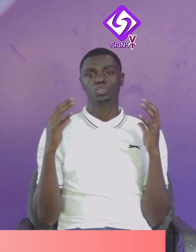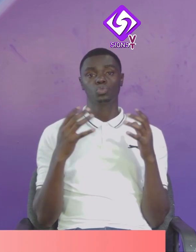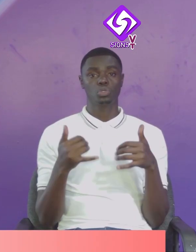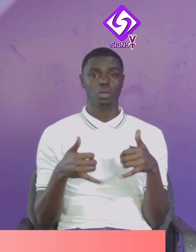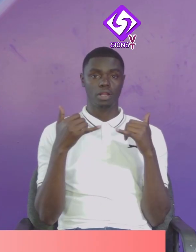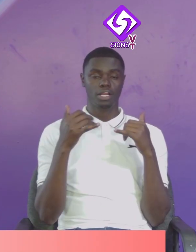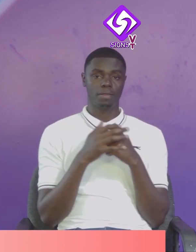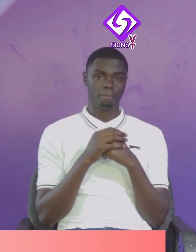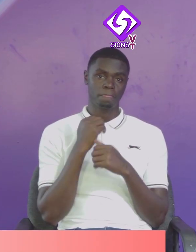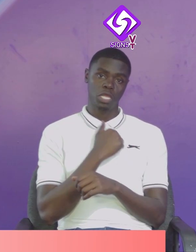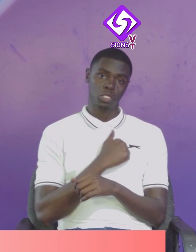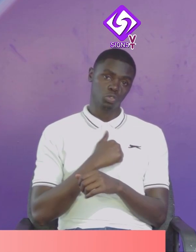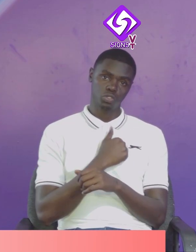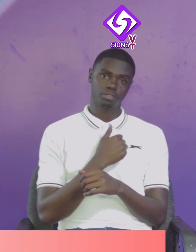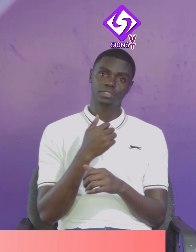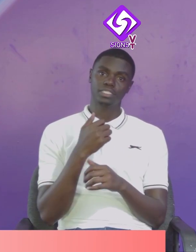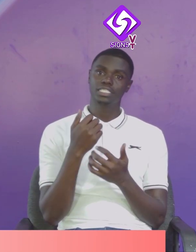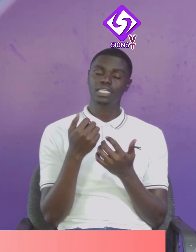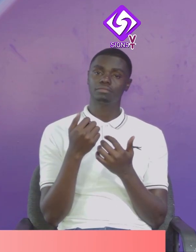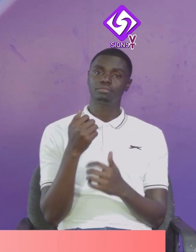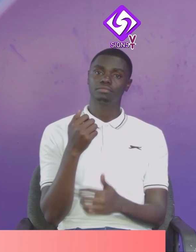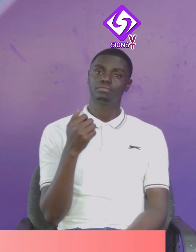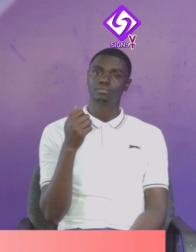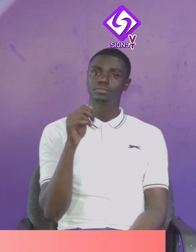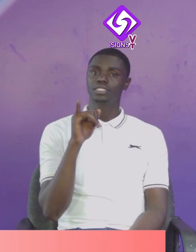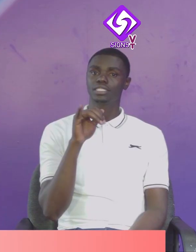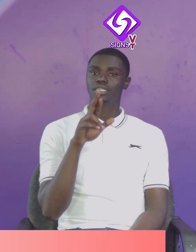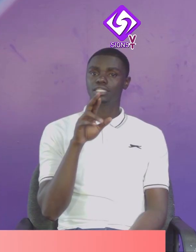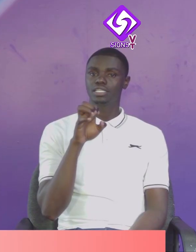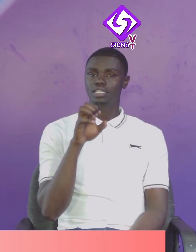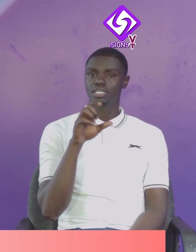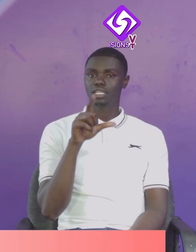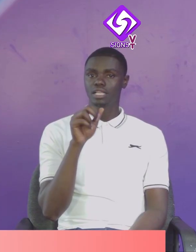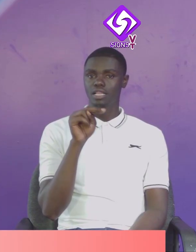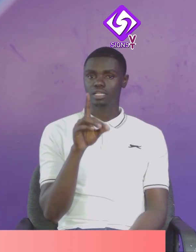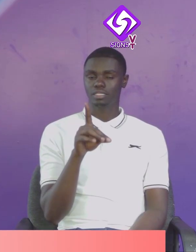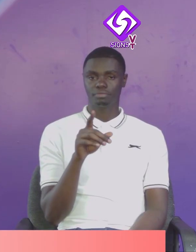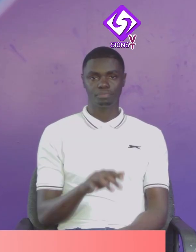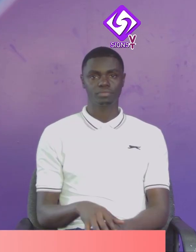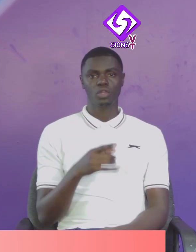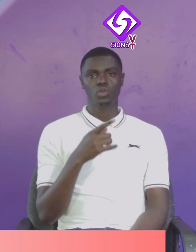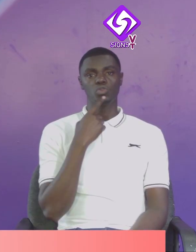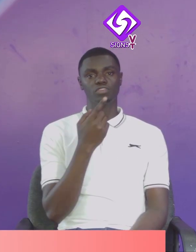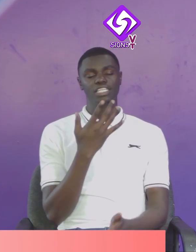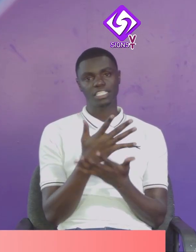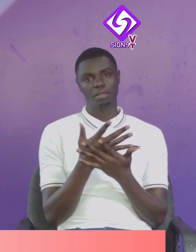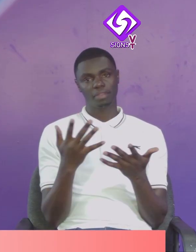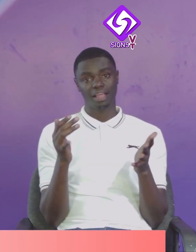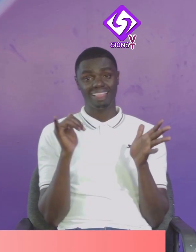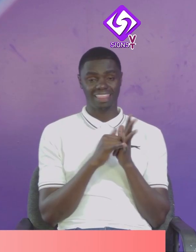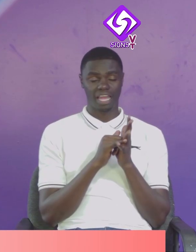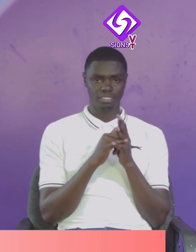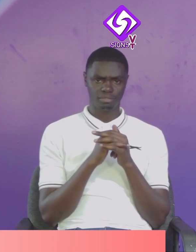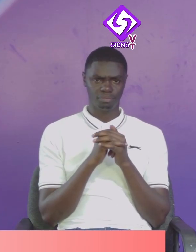We beg your pardon there. It is the Republic of Ireland. Republic And of Ireland. Yes, Republic of Ireland. And of course, you mentioned something there, the fact that,